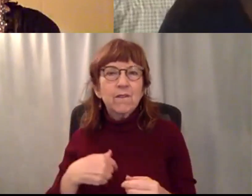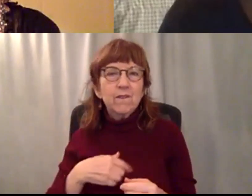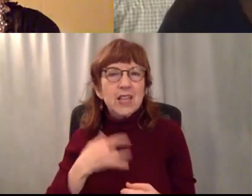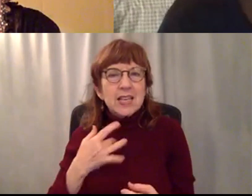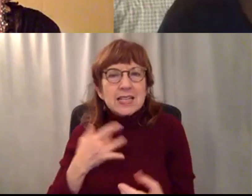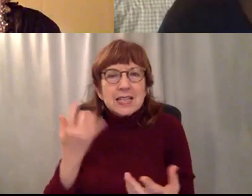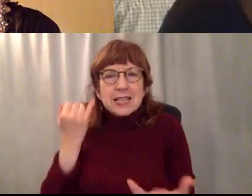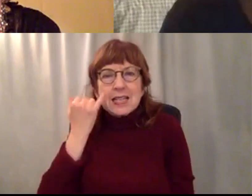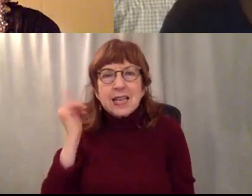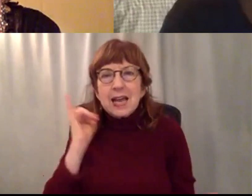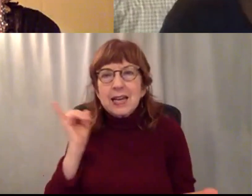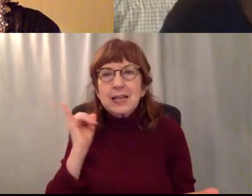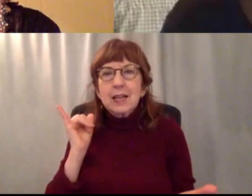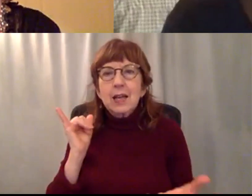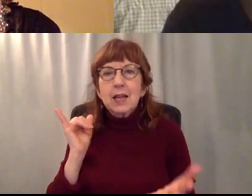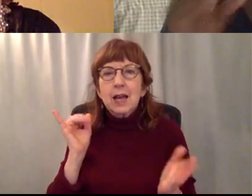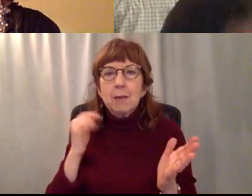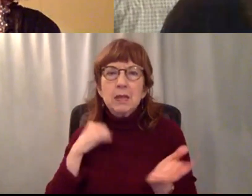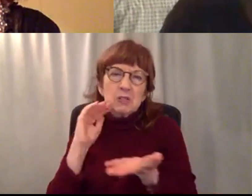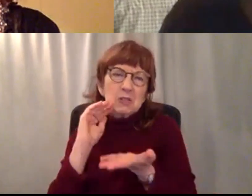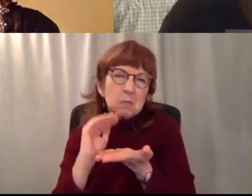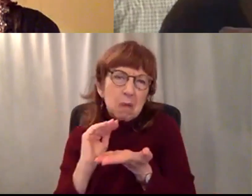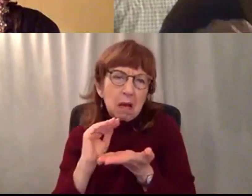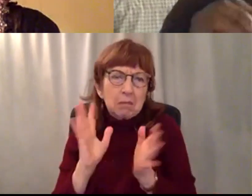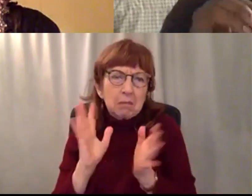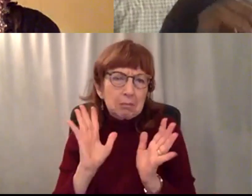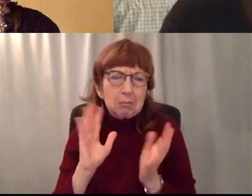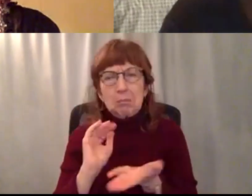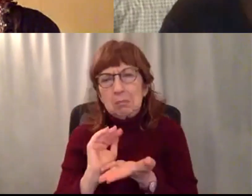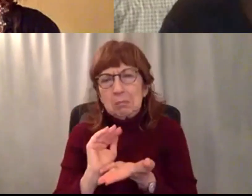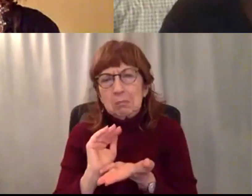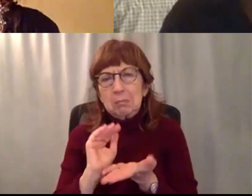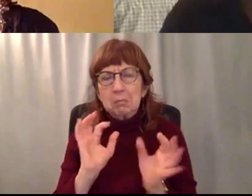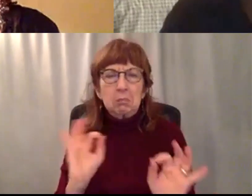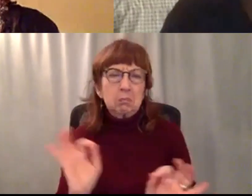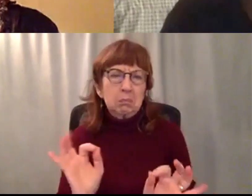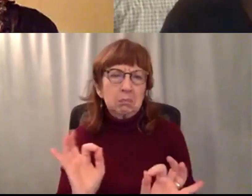as though you're small, you know, you're just a part of the